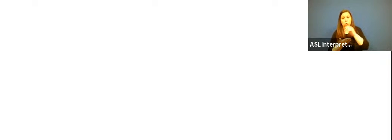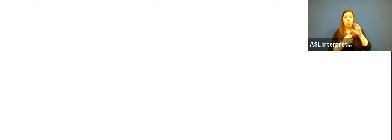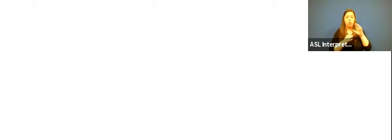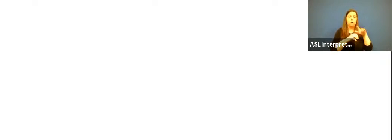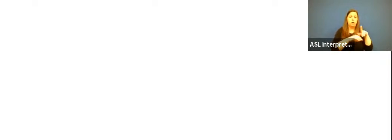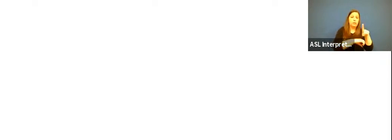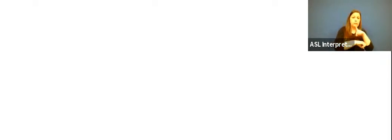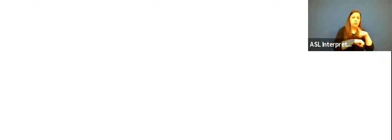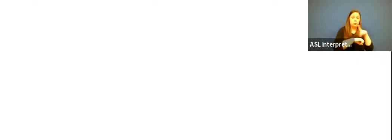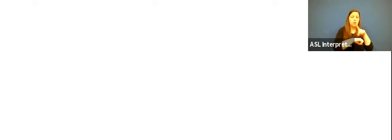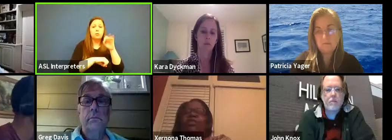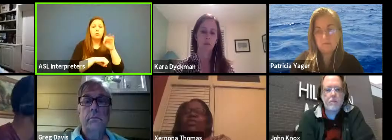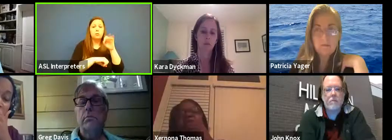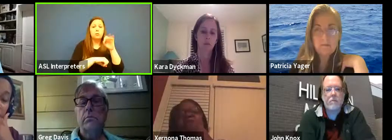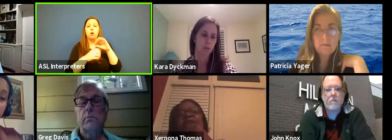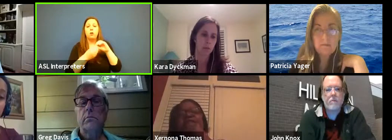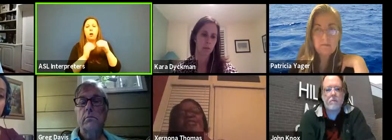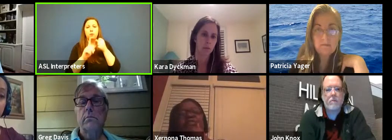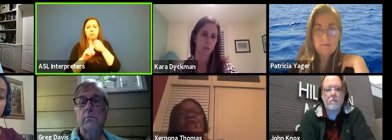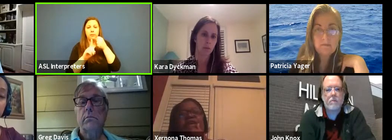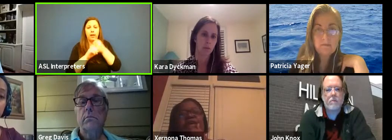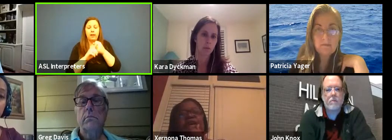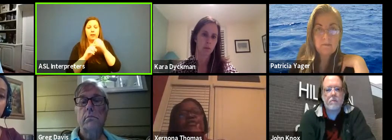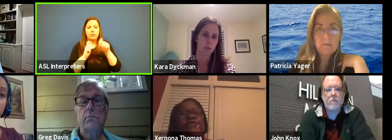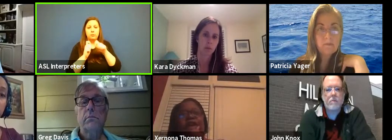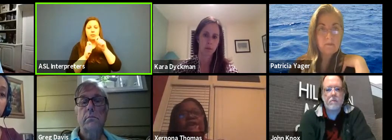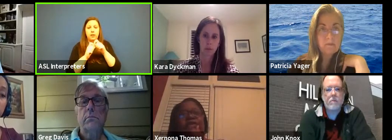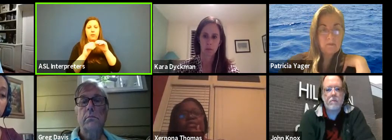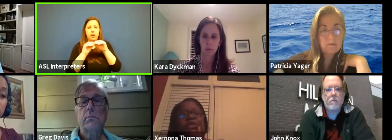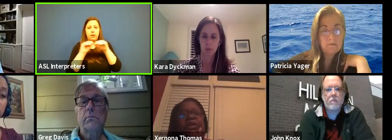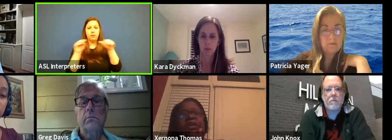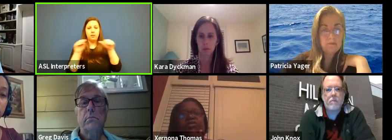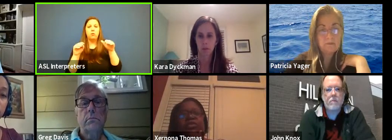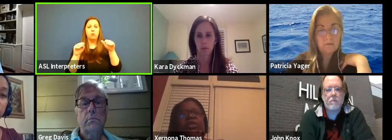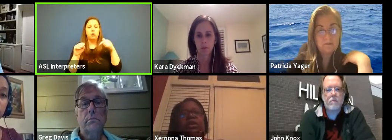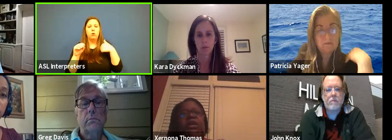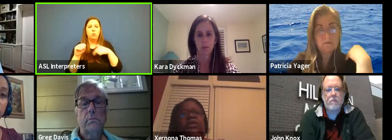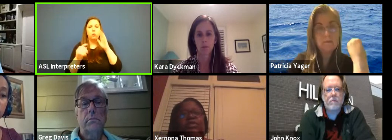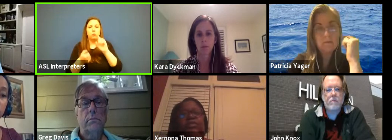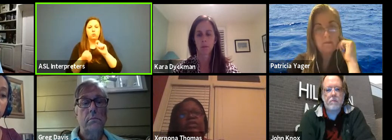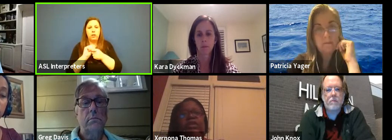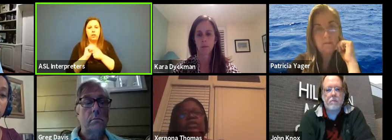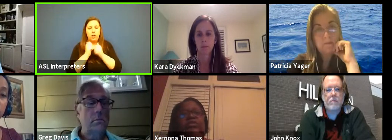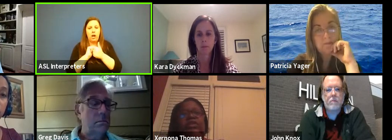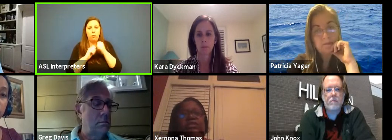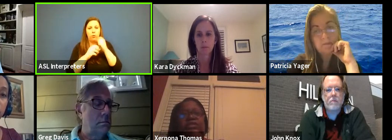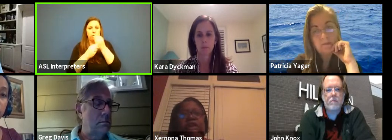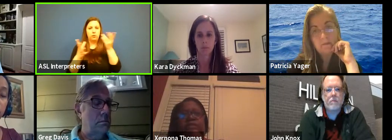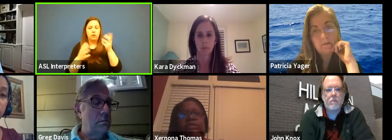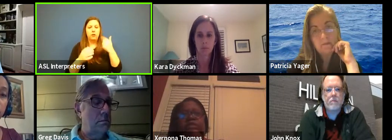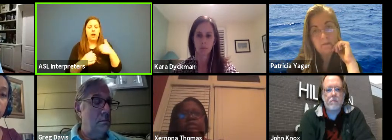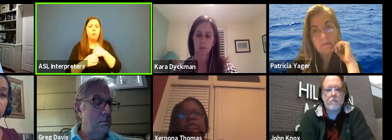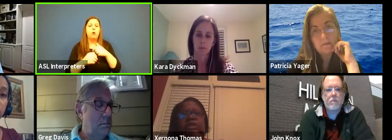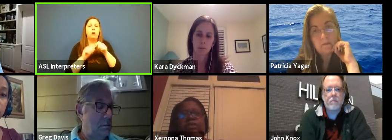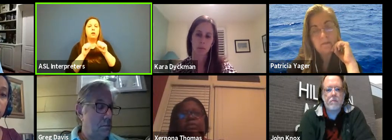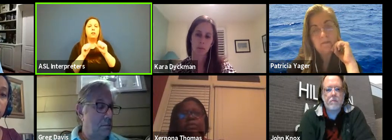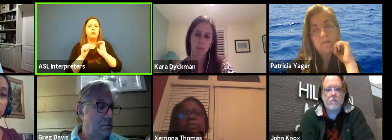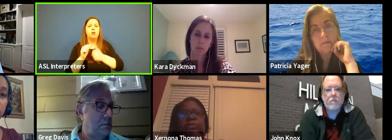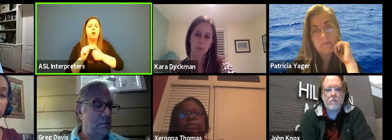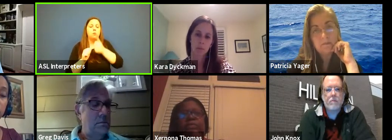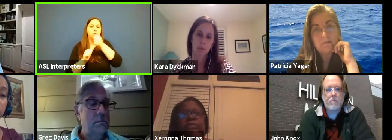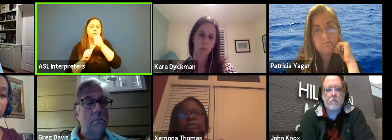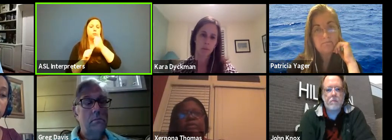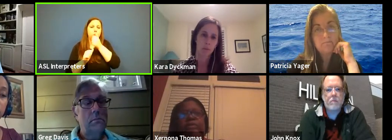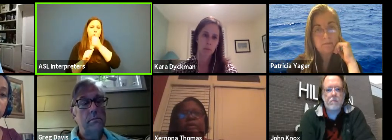reporting. And we are continuing, as of now, our Friday communication every week that goes out to families, Dr. Yeager.